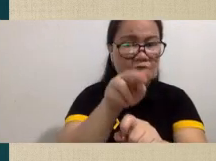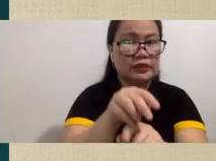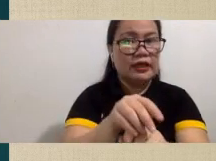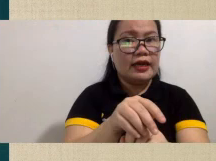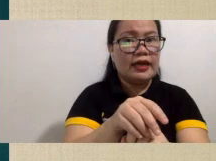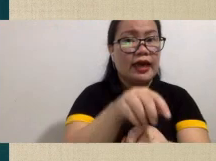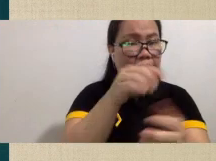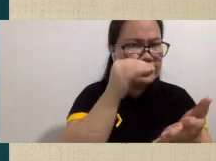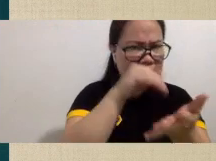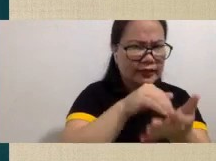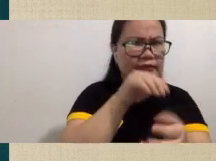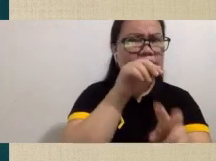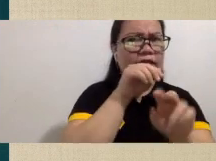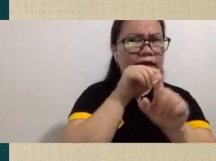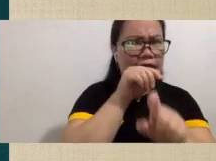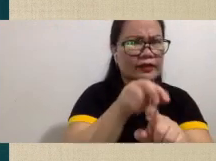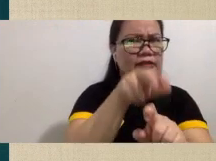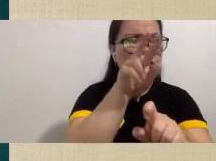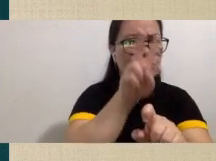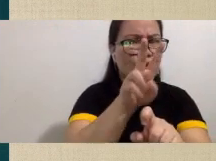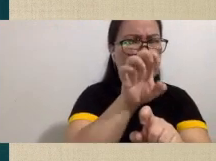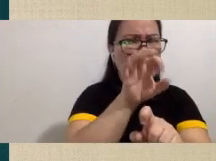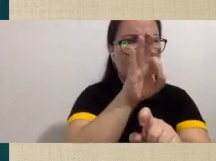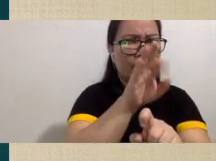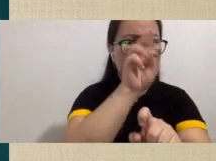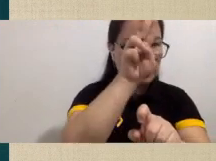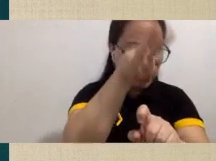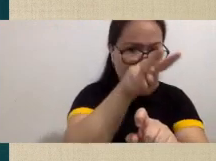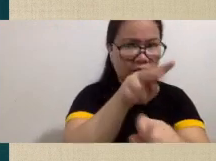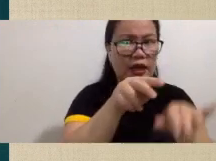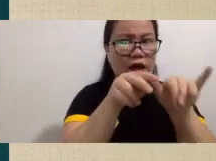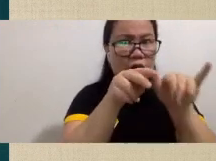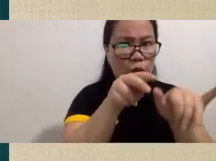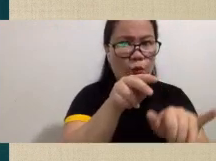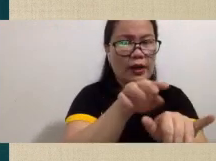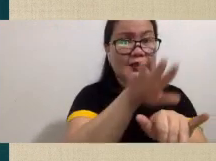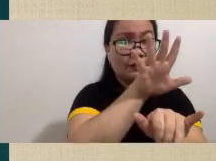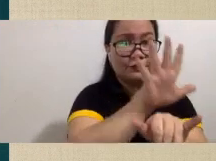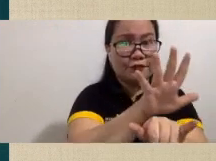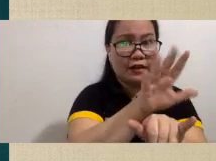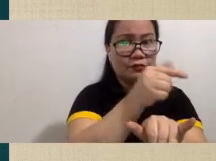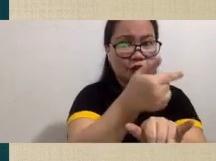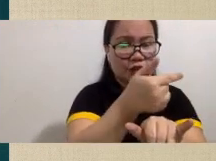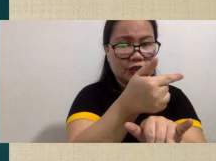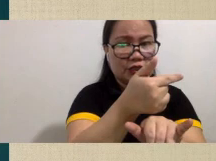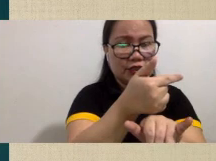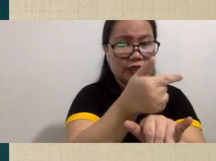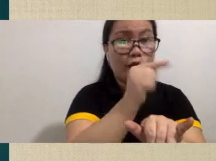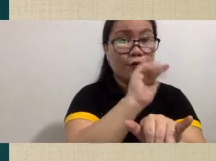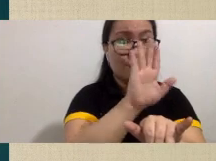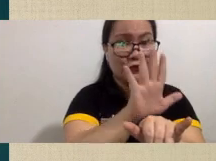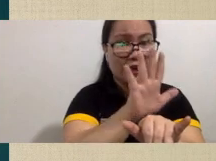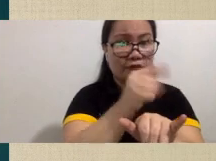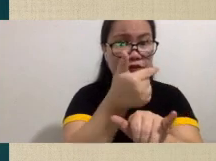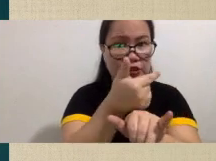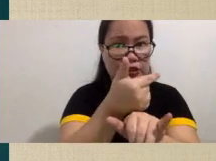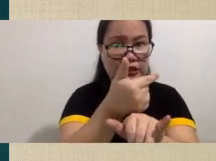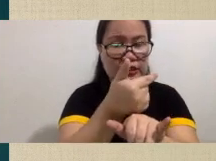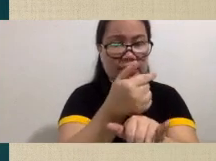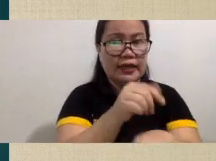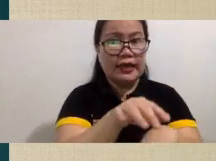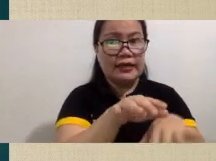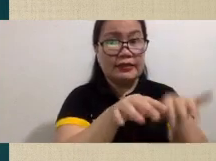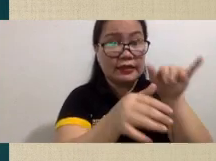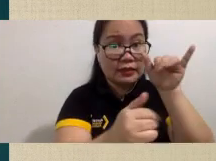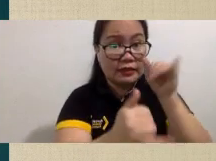2ef squared. And then x times y. So first we have 2ef squared. And then times y, we